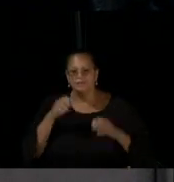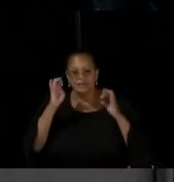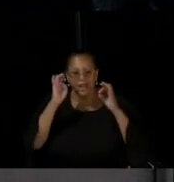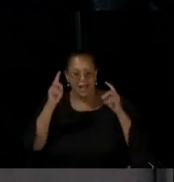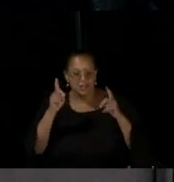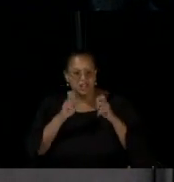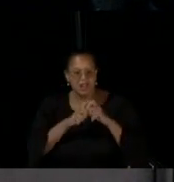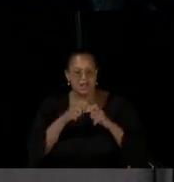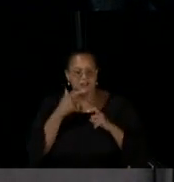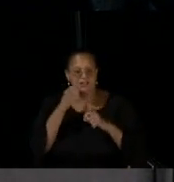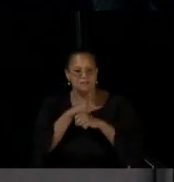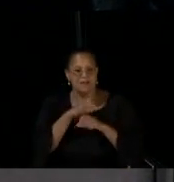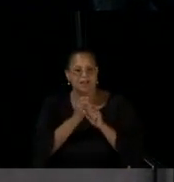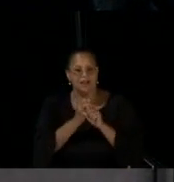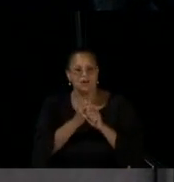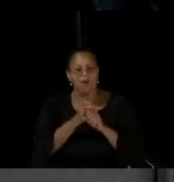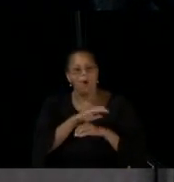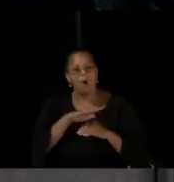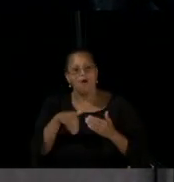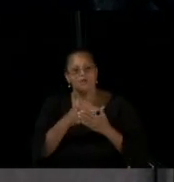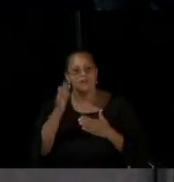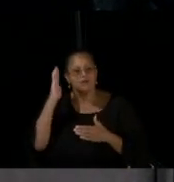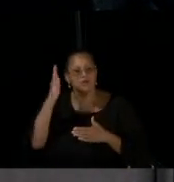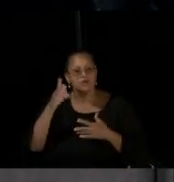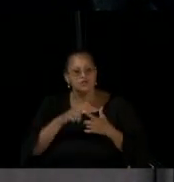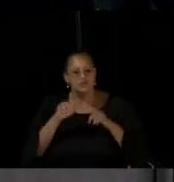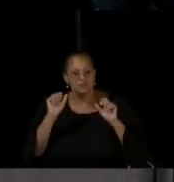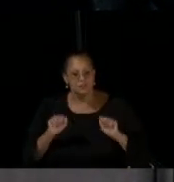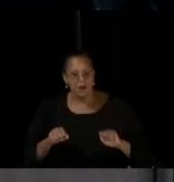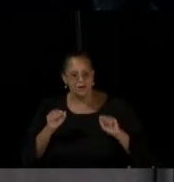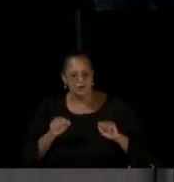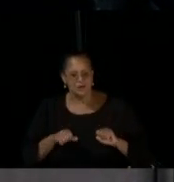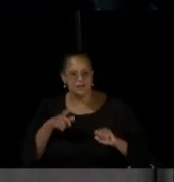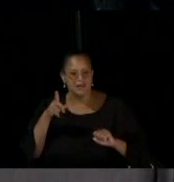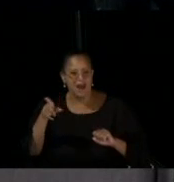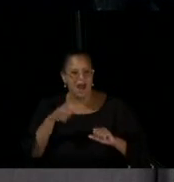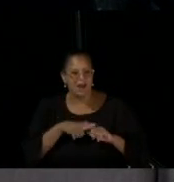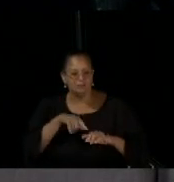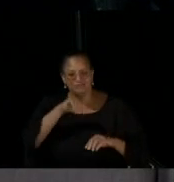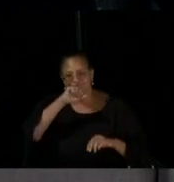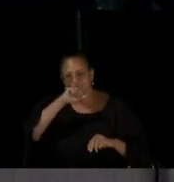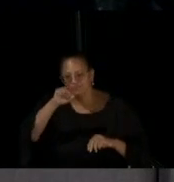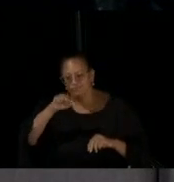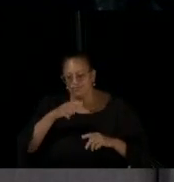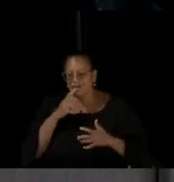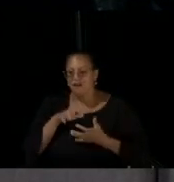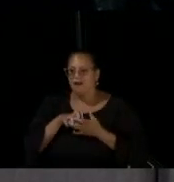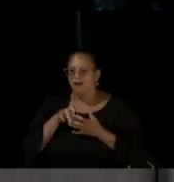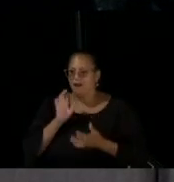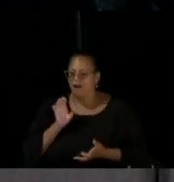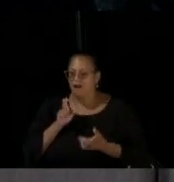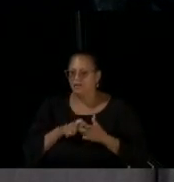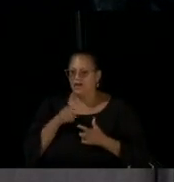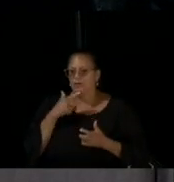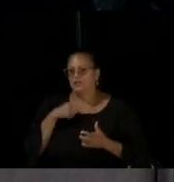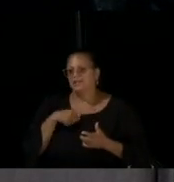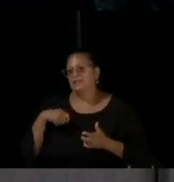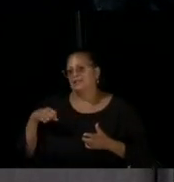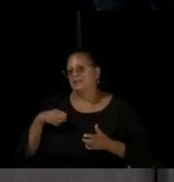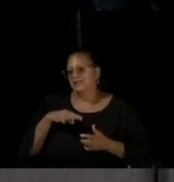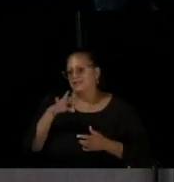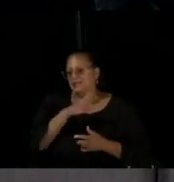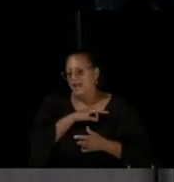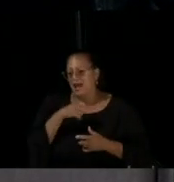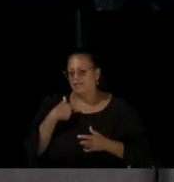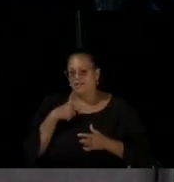make every future possible, and I am in deep awe of our staff and of our students who have chosen to pursue a career in the field